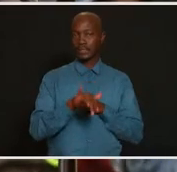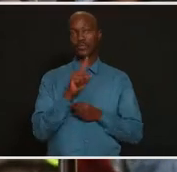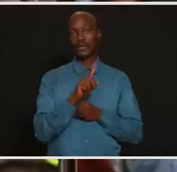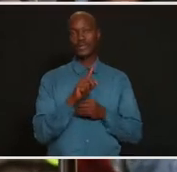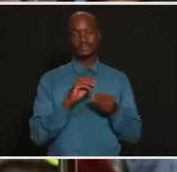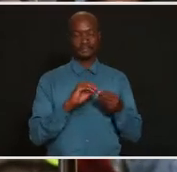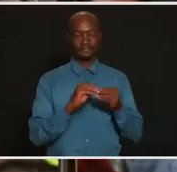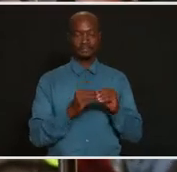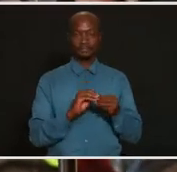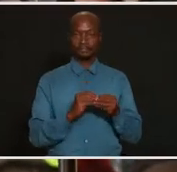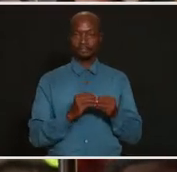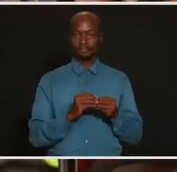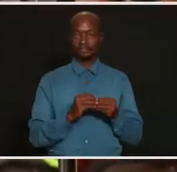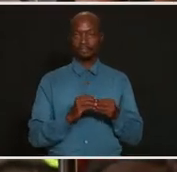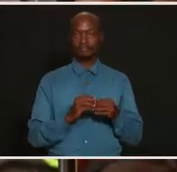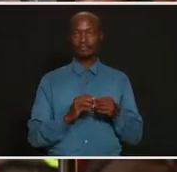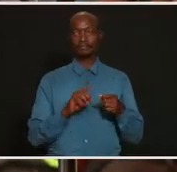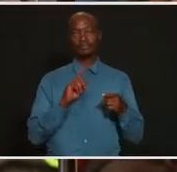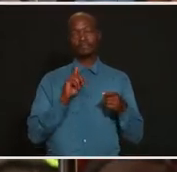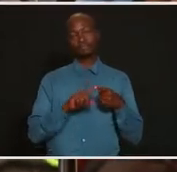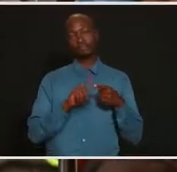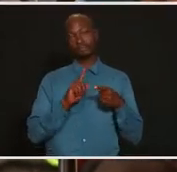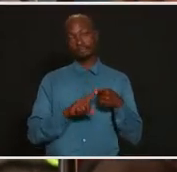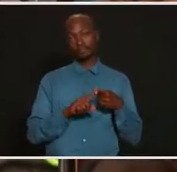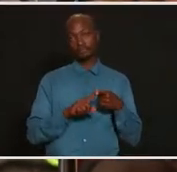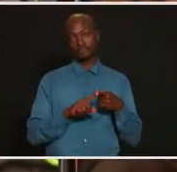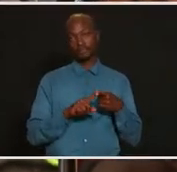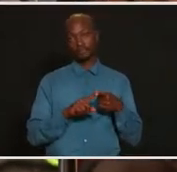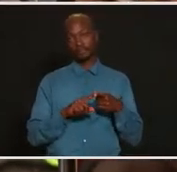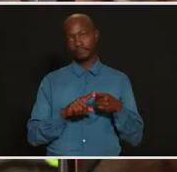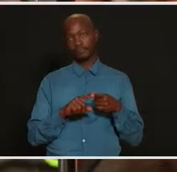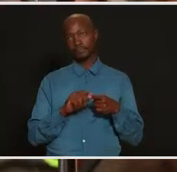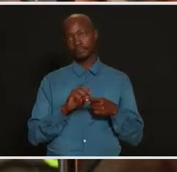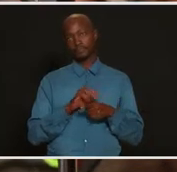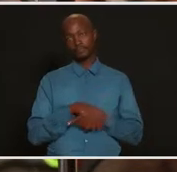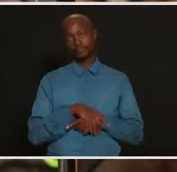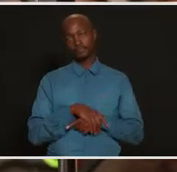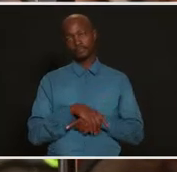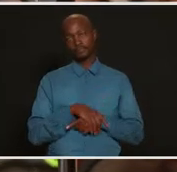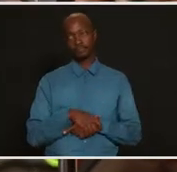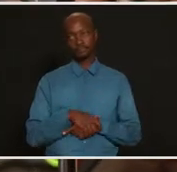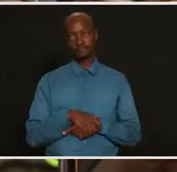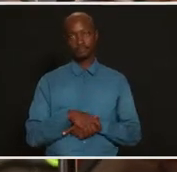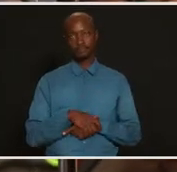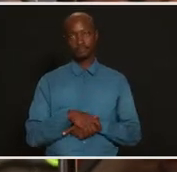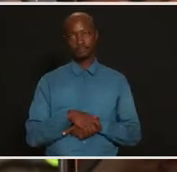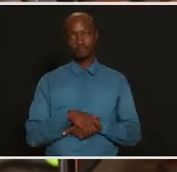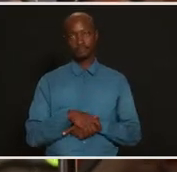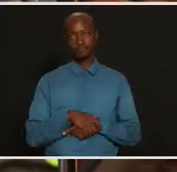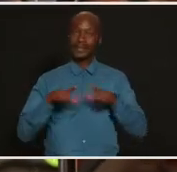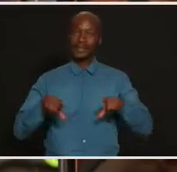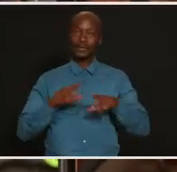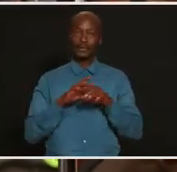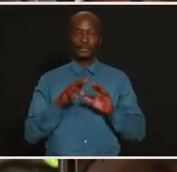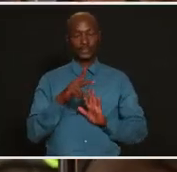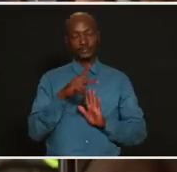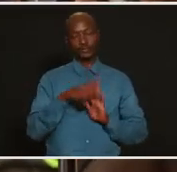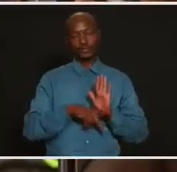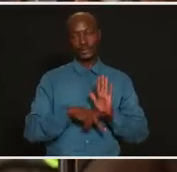number one in Peninsula is that of a language policy